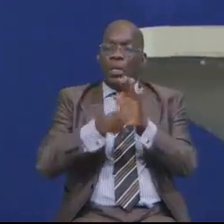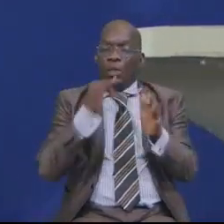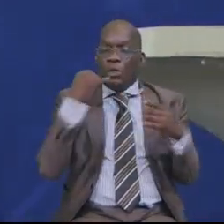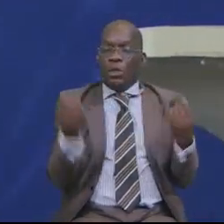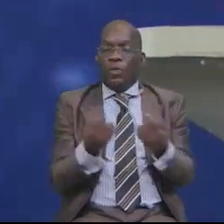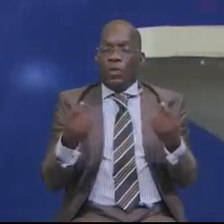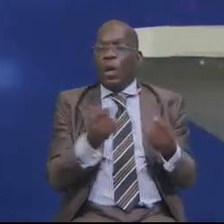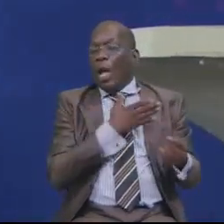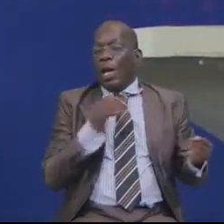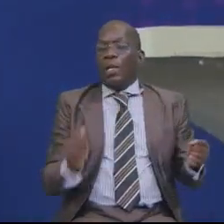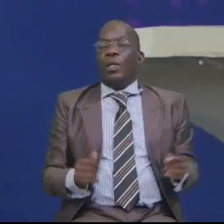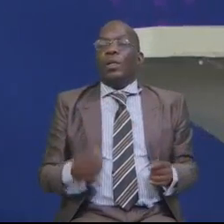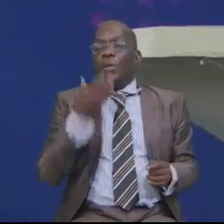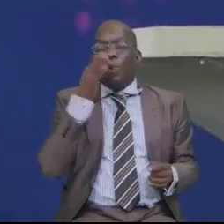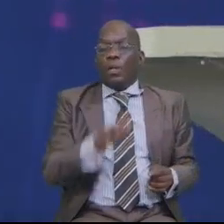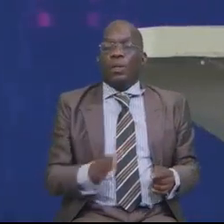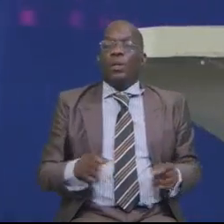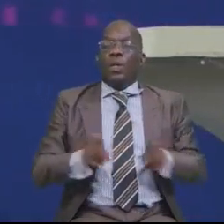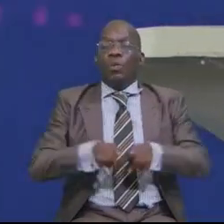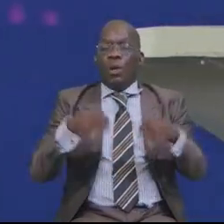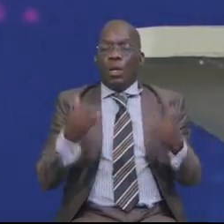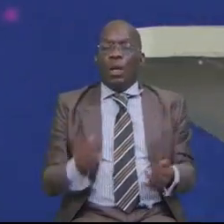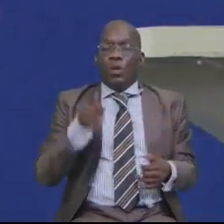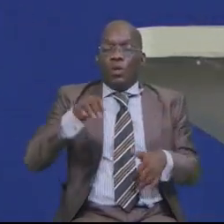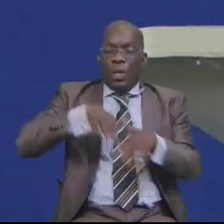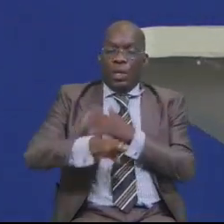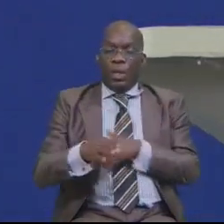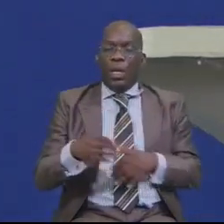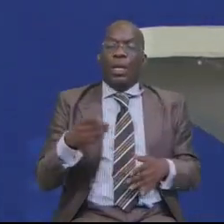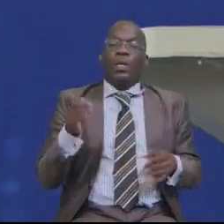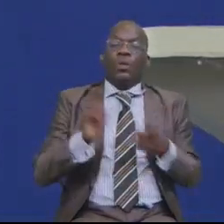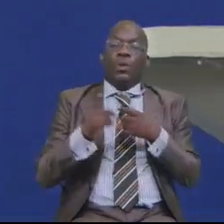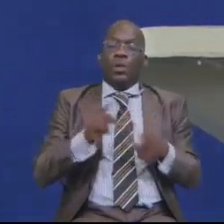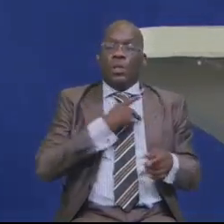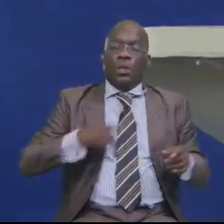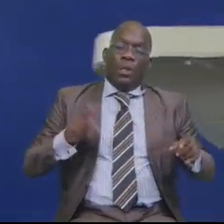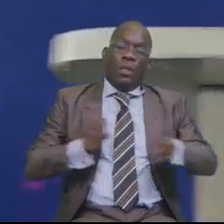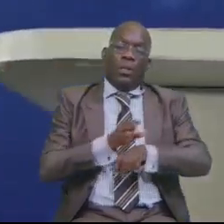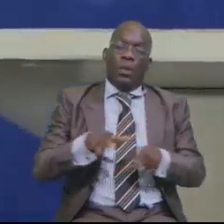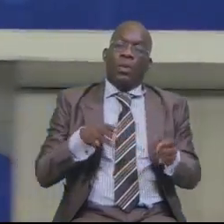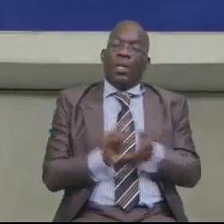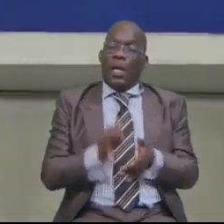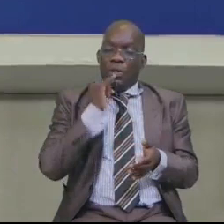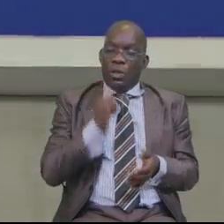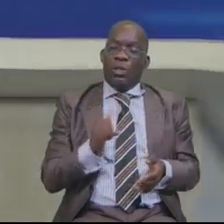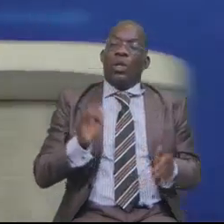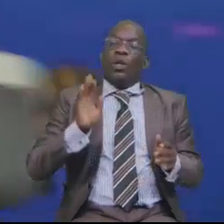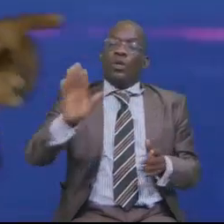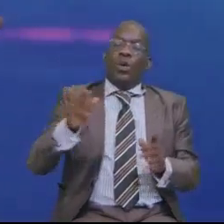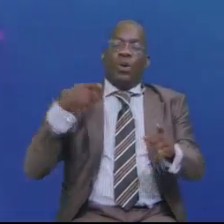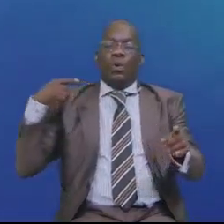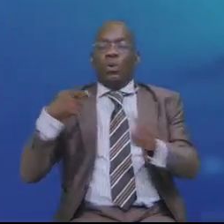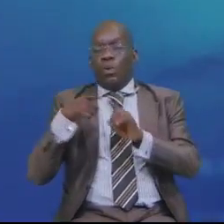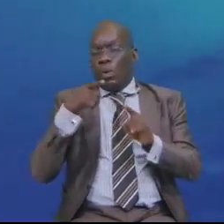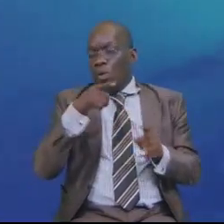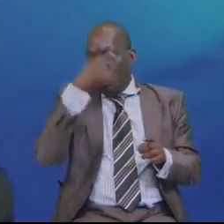But now you have entered into the kingdom, and that is your priority. Because of that, you